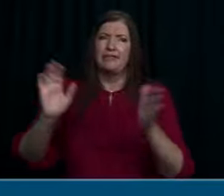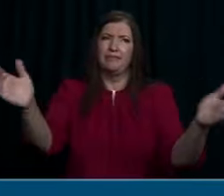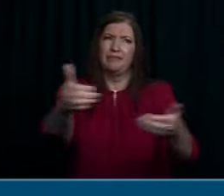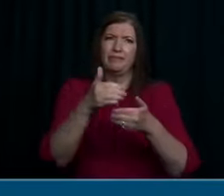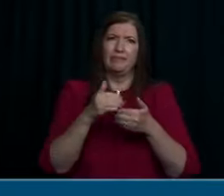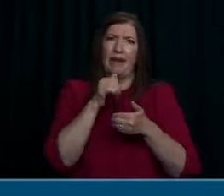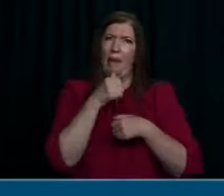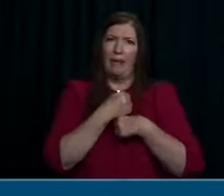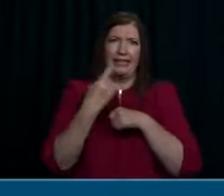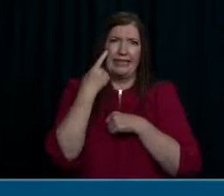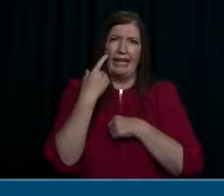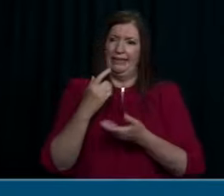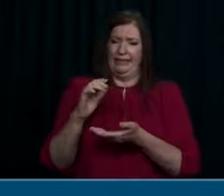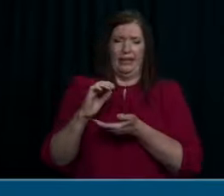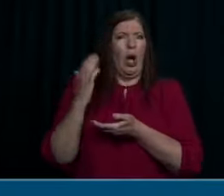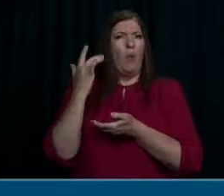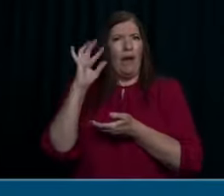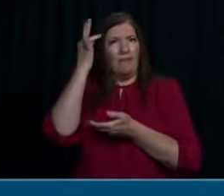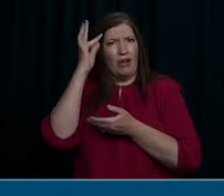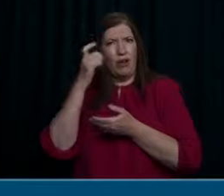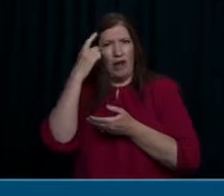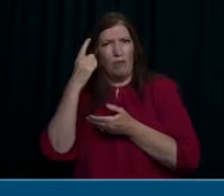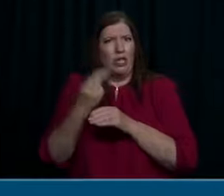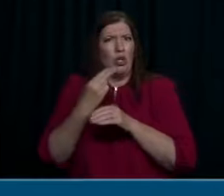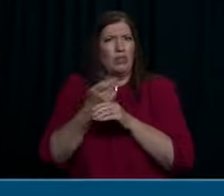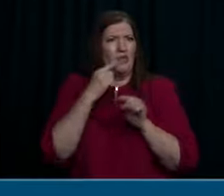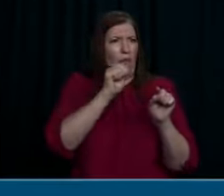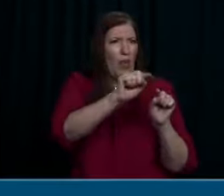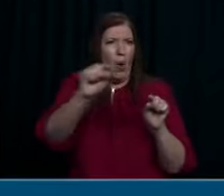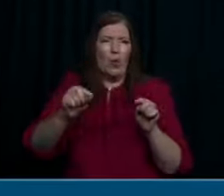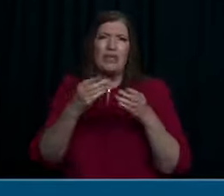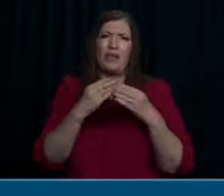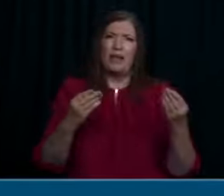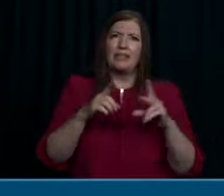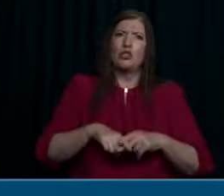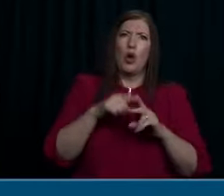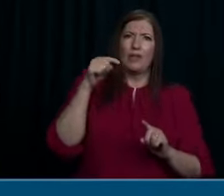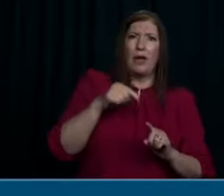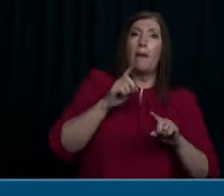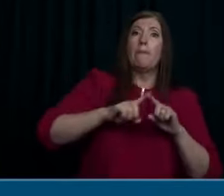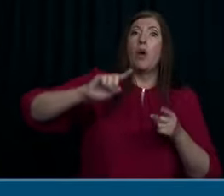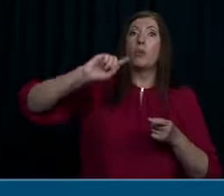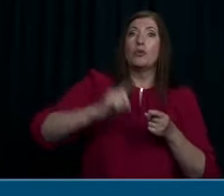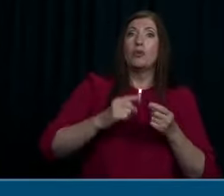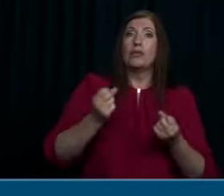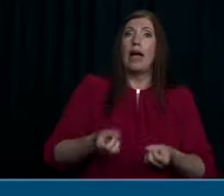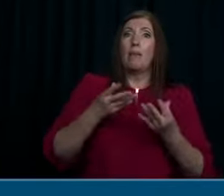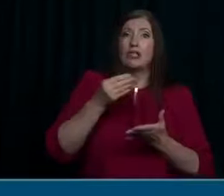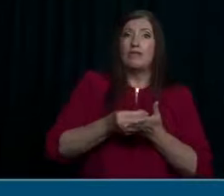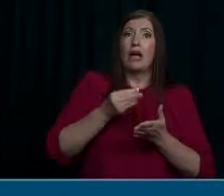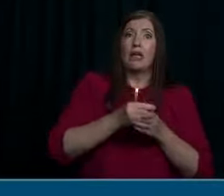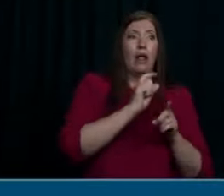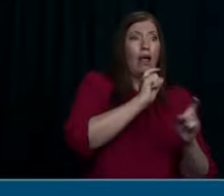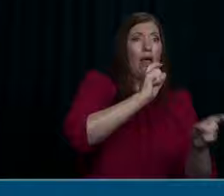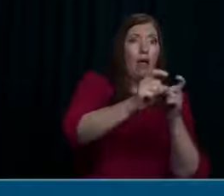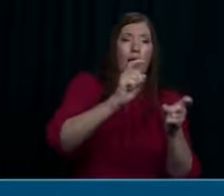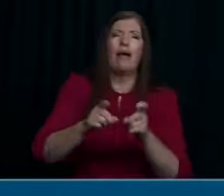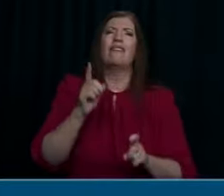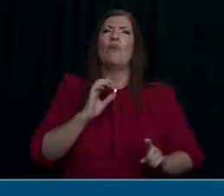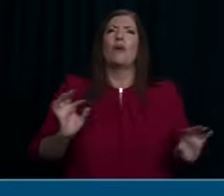certain things, this is where we got to start. And we start by doing that by reducing the amount of funding that's going out for frivolous